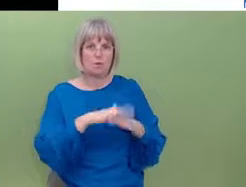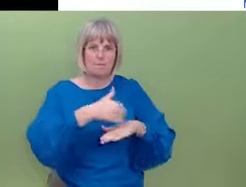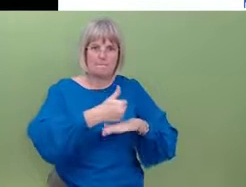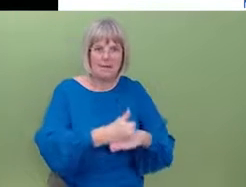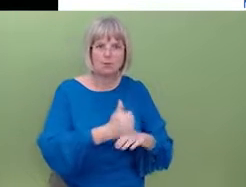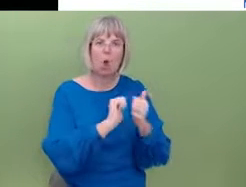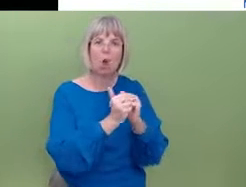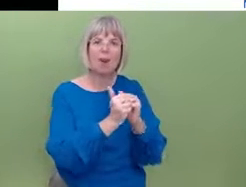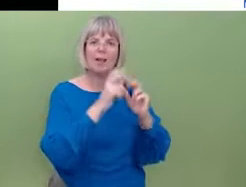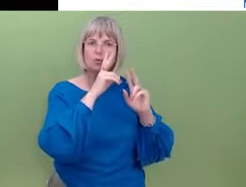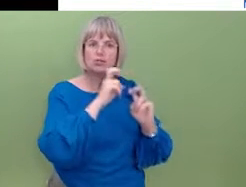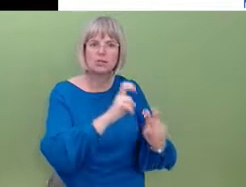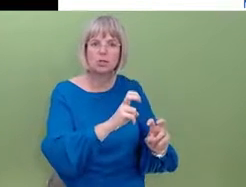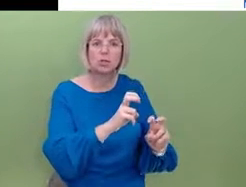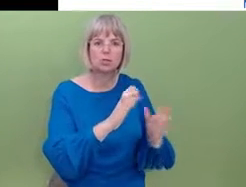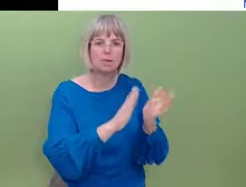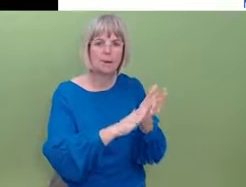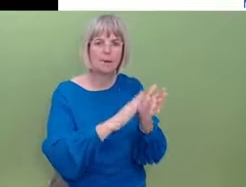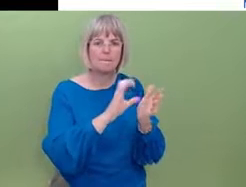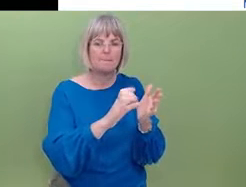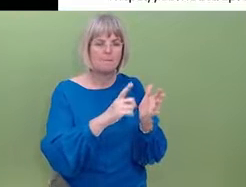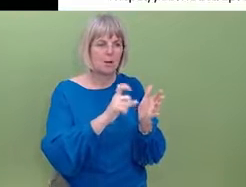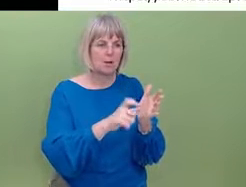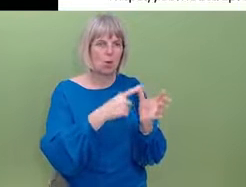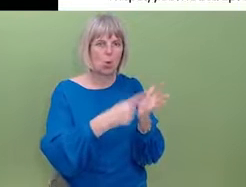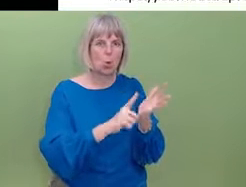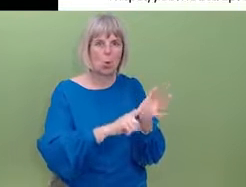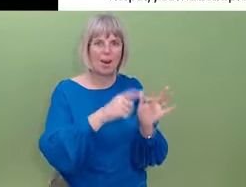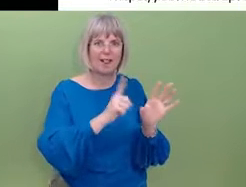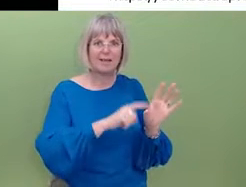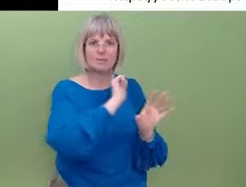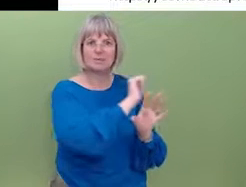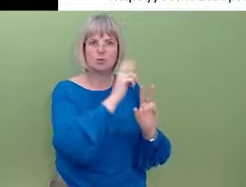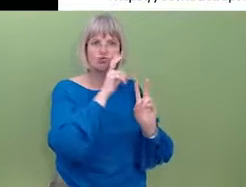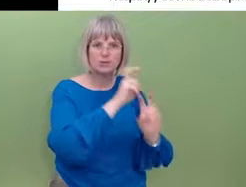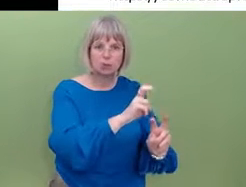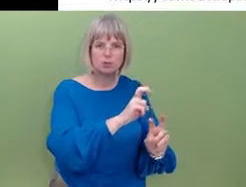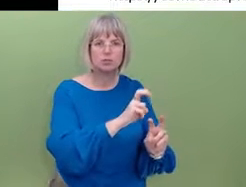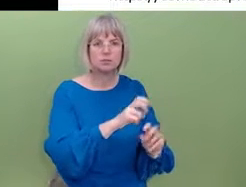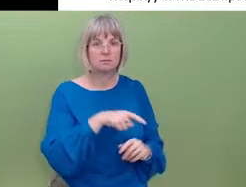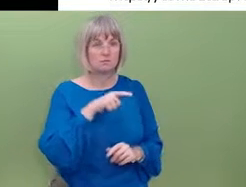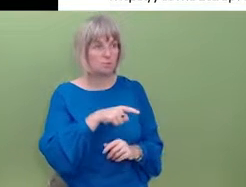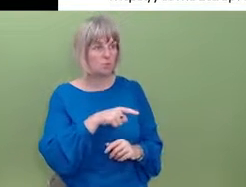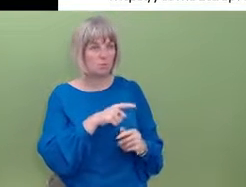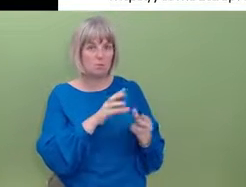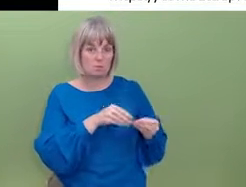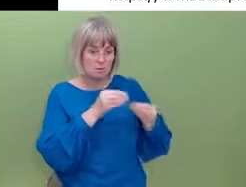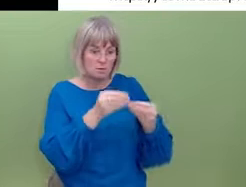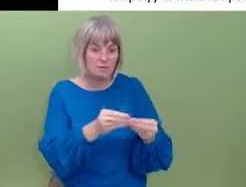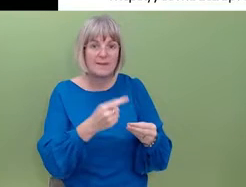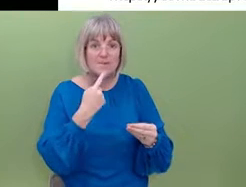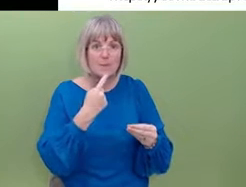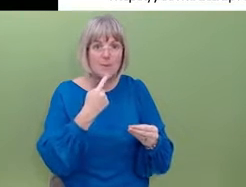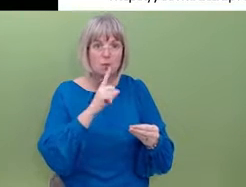America. The main points that I'll be taking forward in this new piece of research is to provide young people with